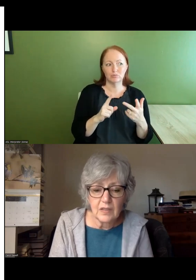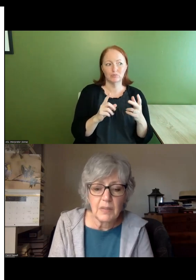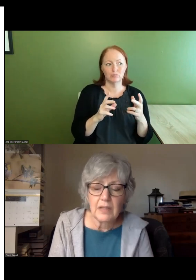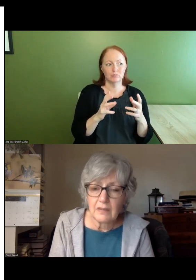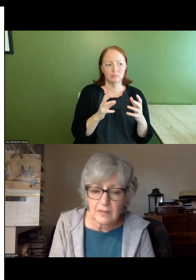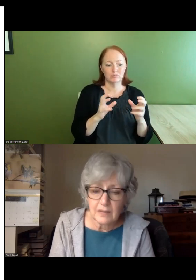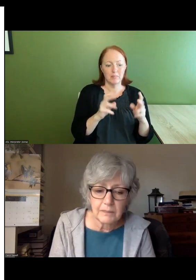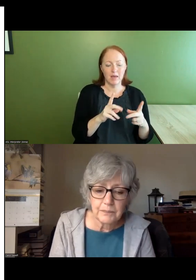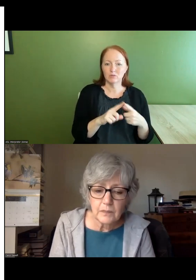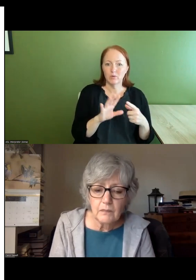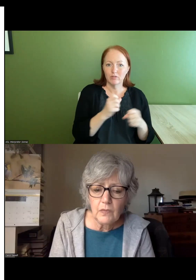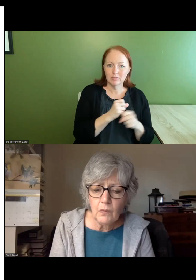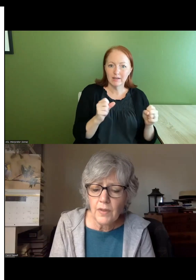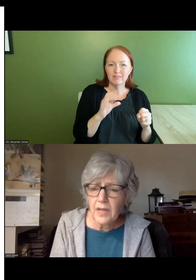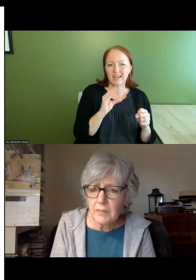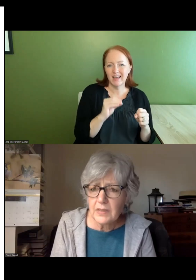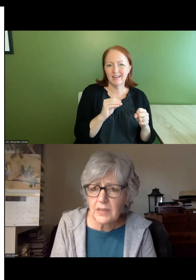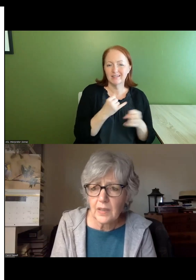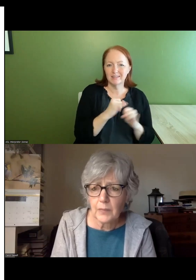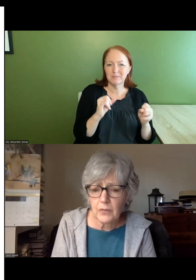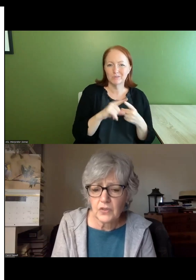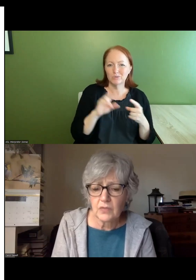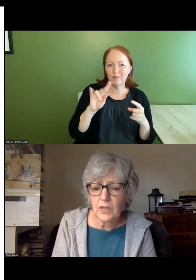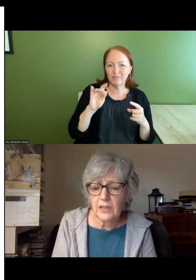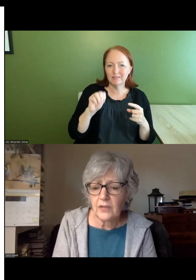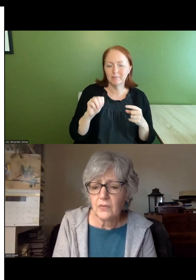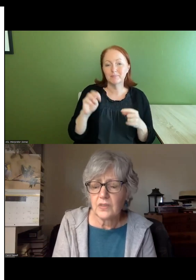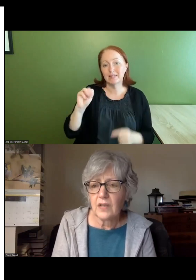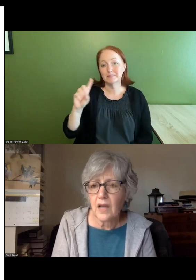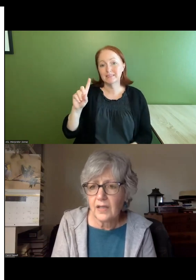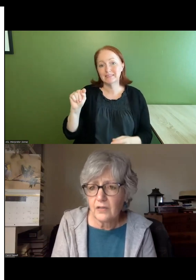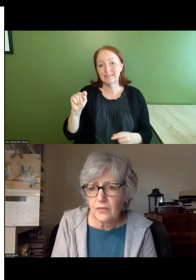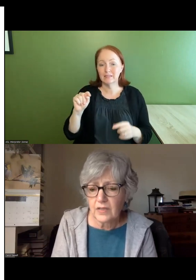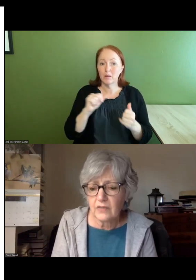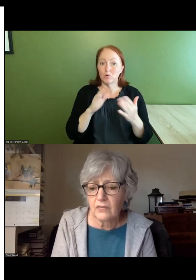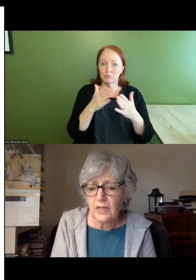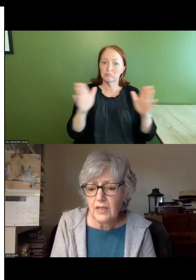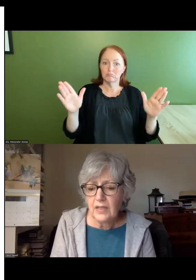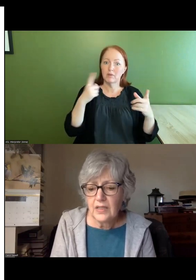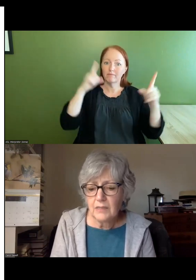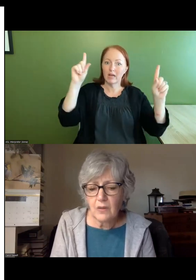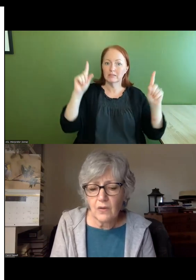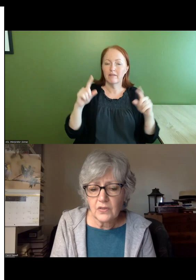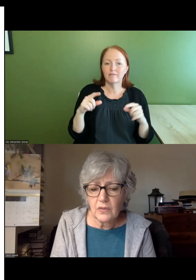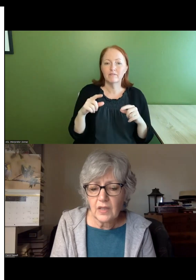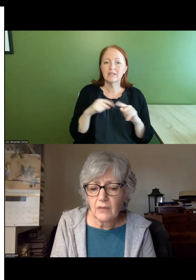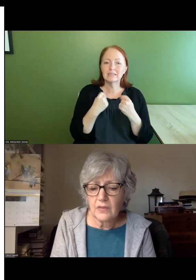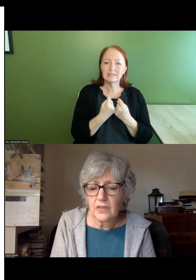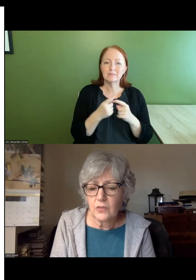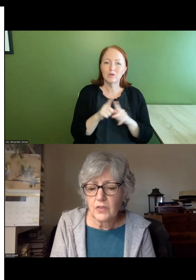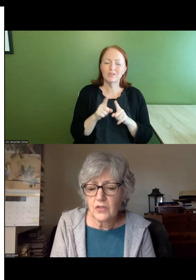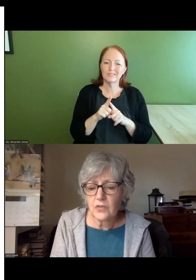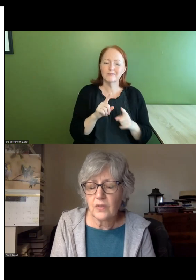safety and independence. While the MDT approach is widely used and highly effective, teams also